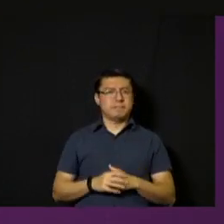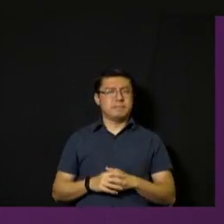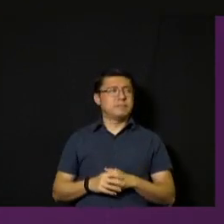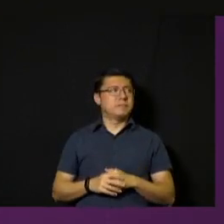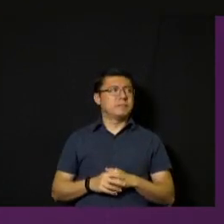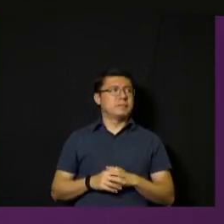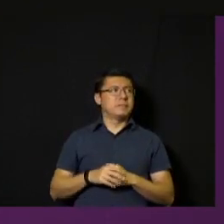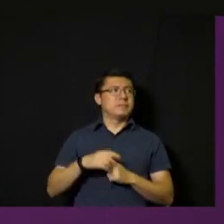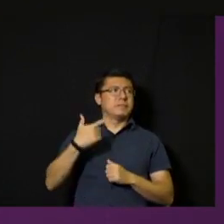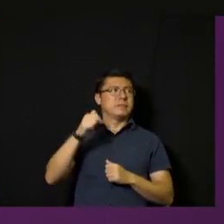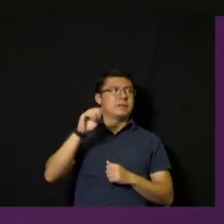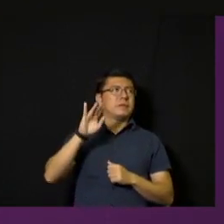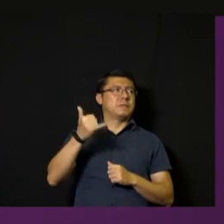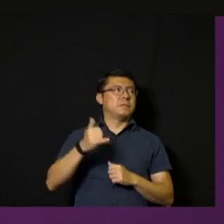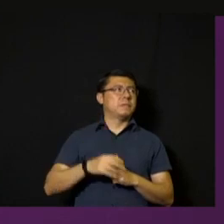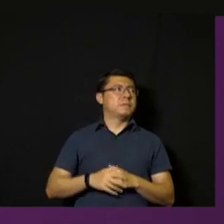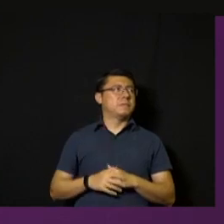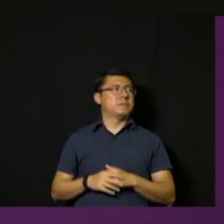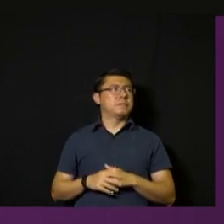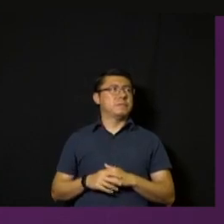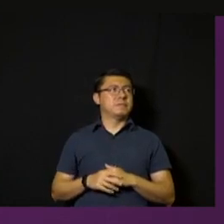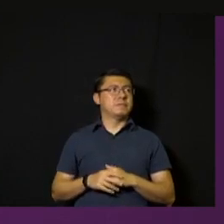Gaby, Gabi.